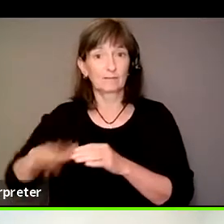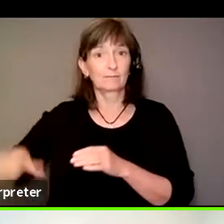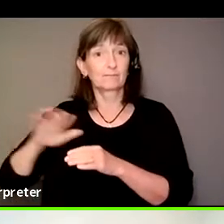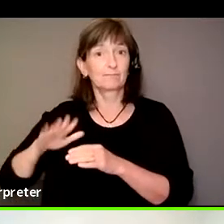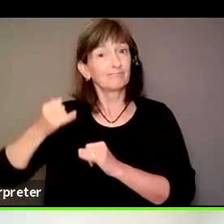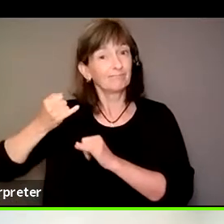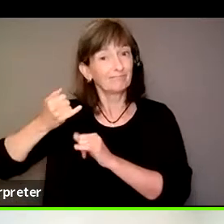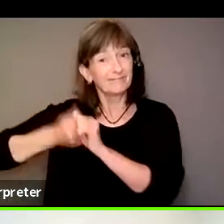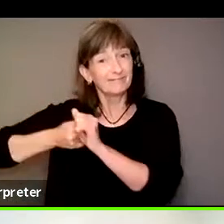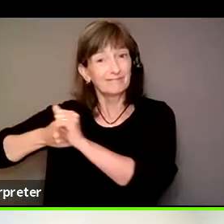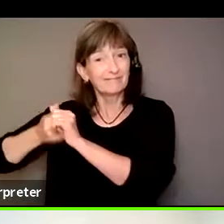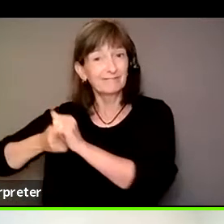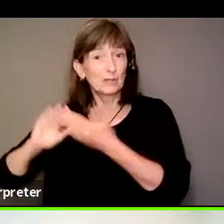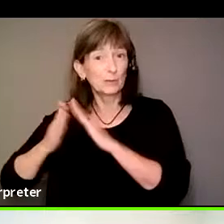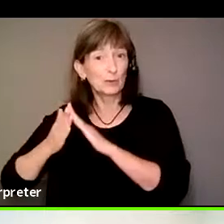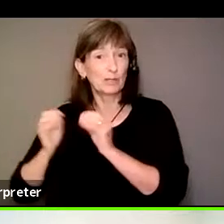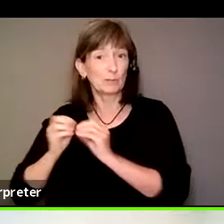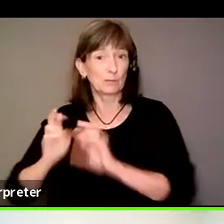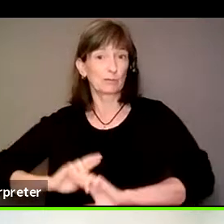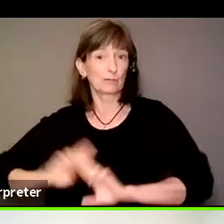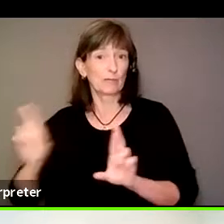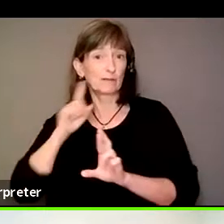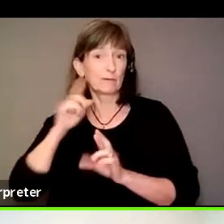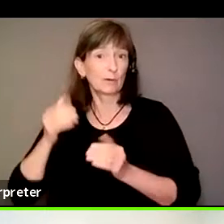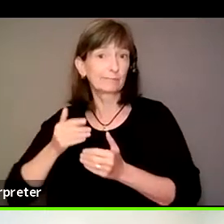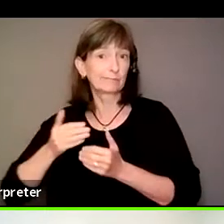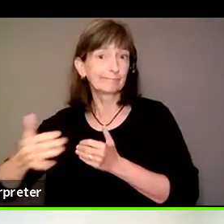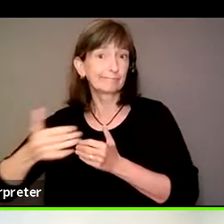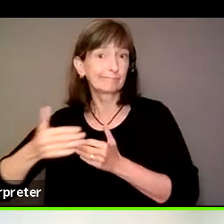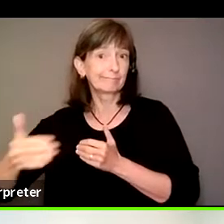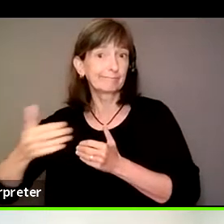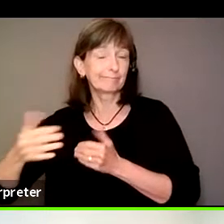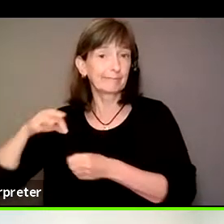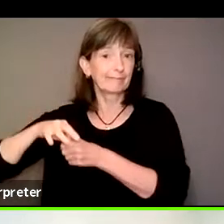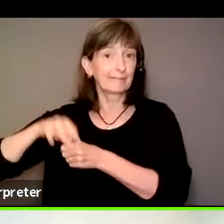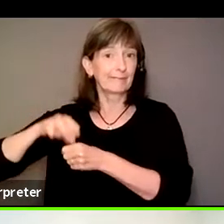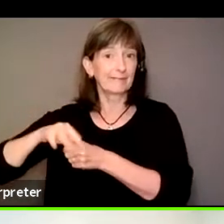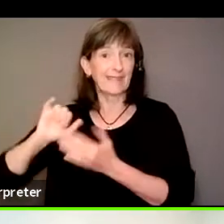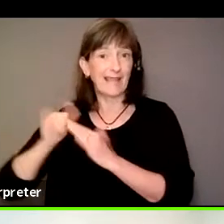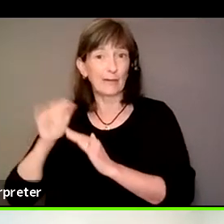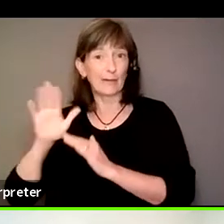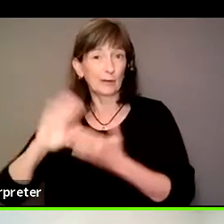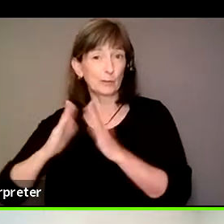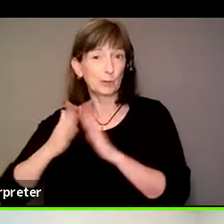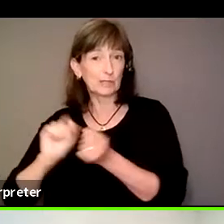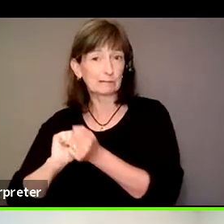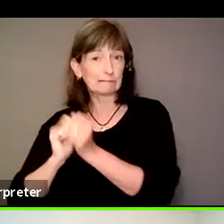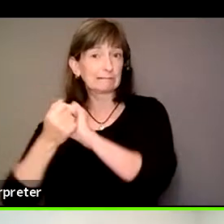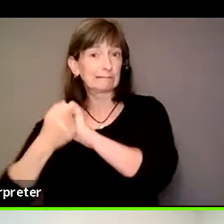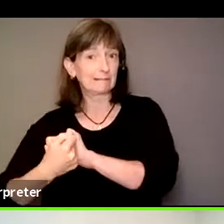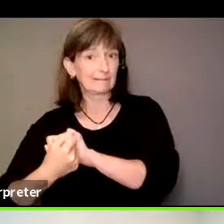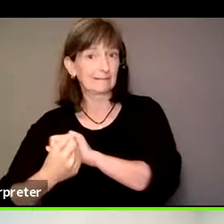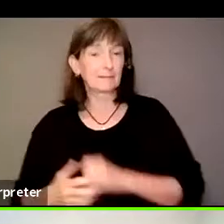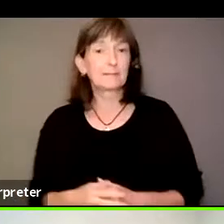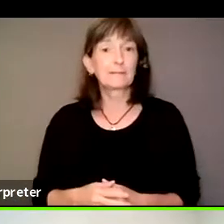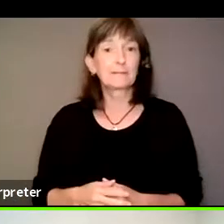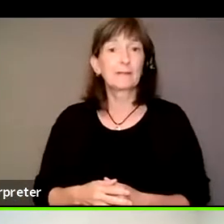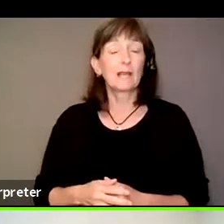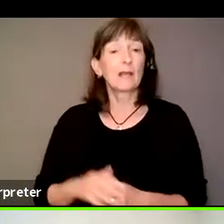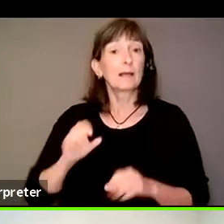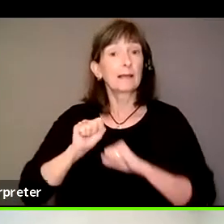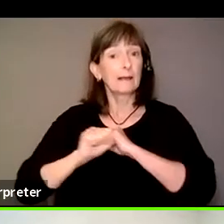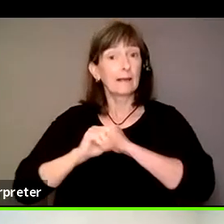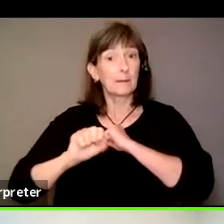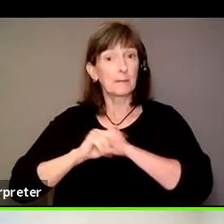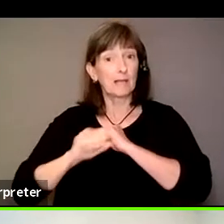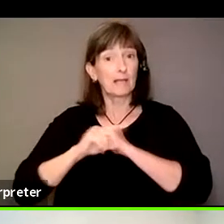as they get ready for what's about to happen and how things are about to transition in their communities. So through the Make Your Mark campaign, we've been